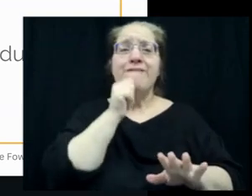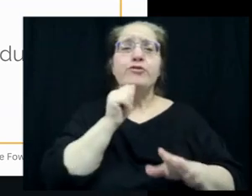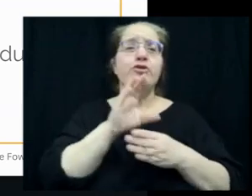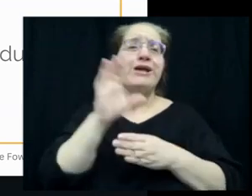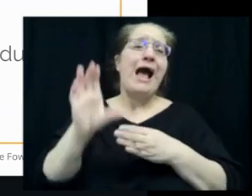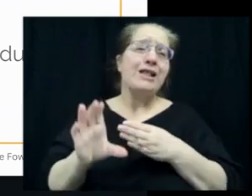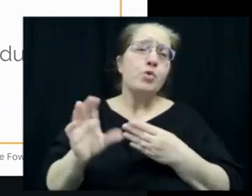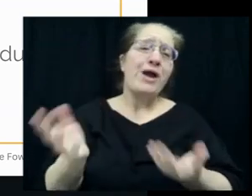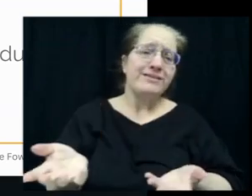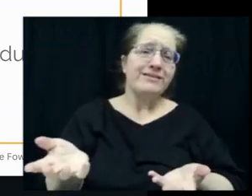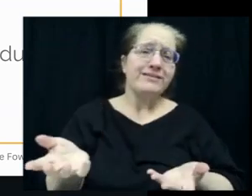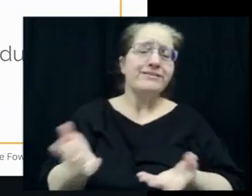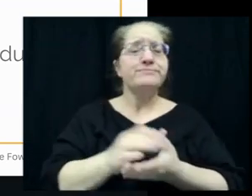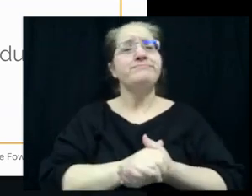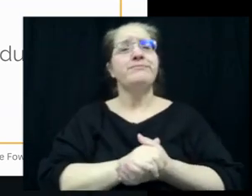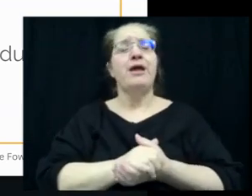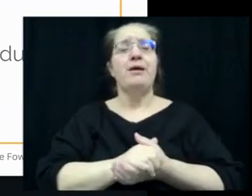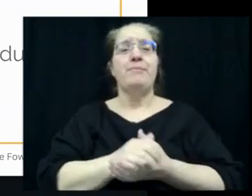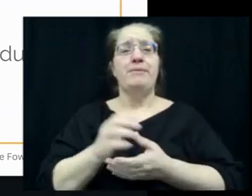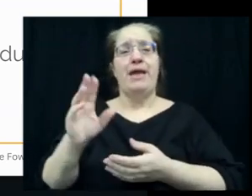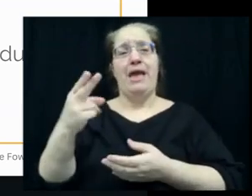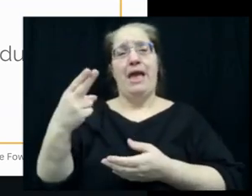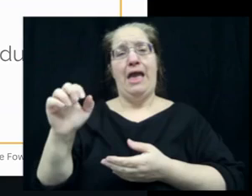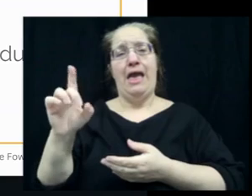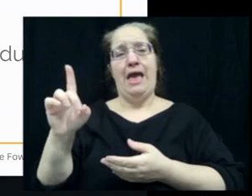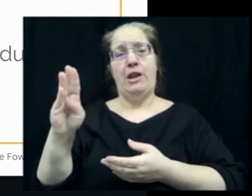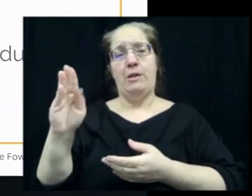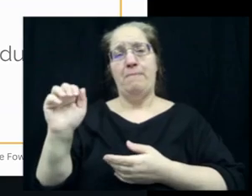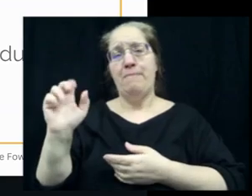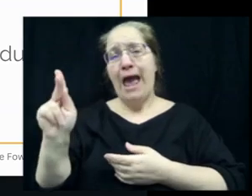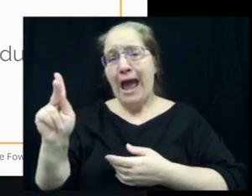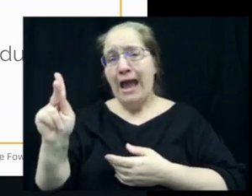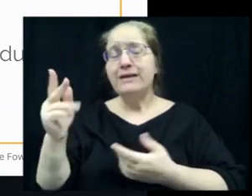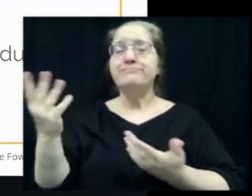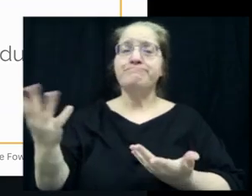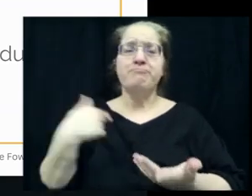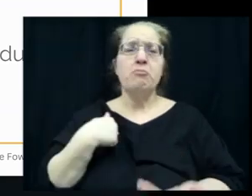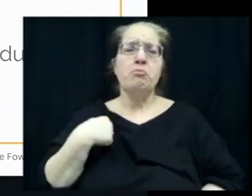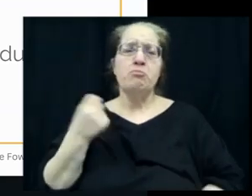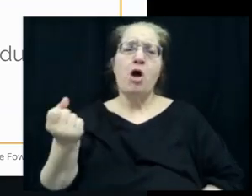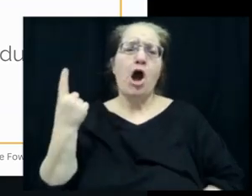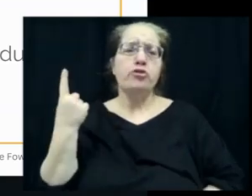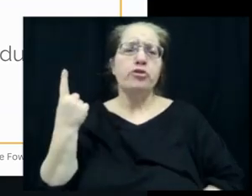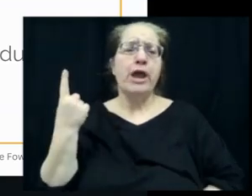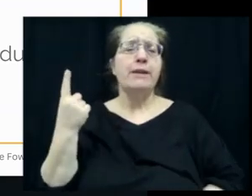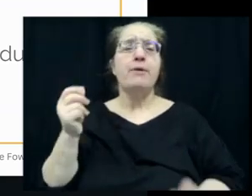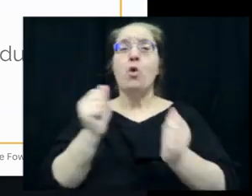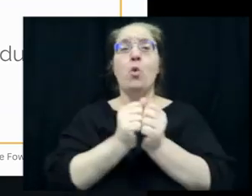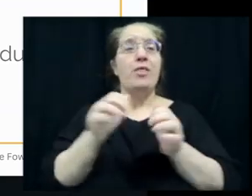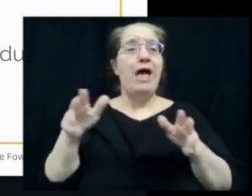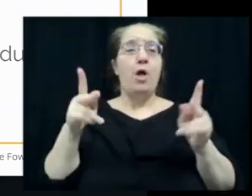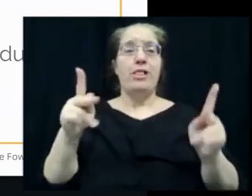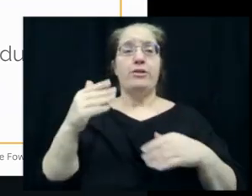of maybe, be kept back. And so we understand that. But without allowing